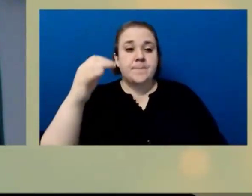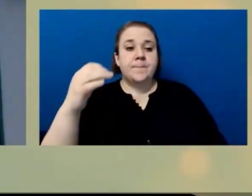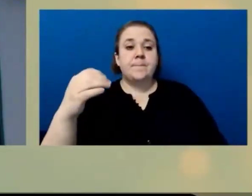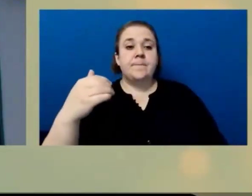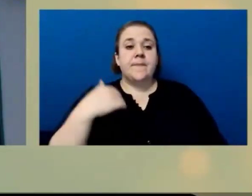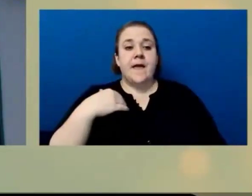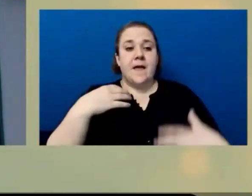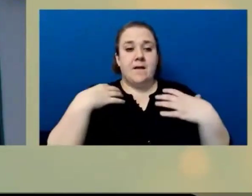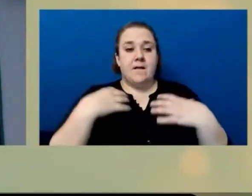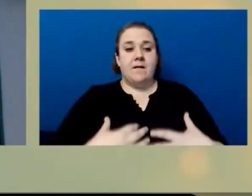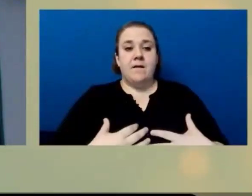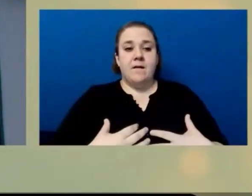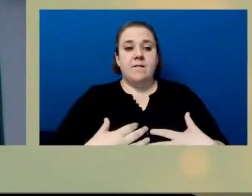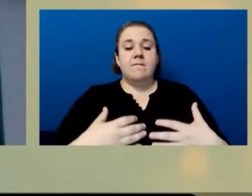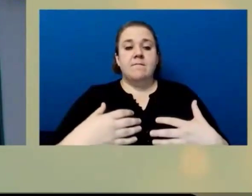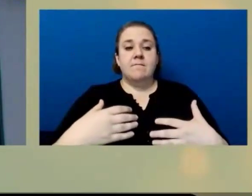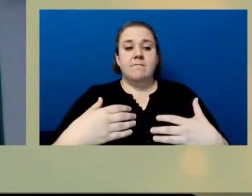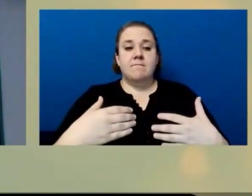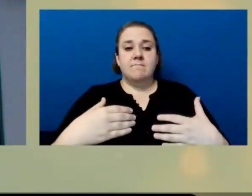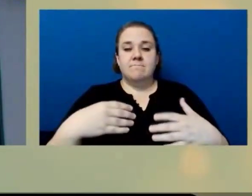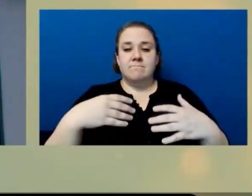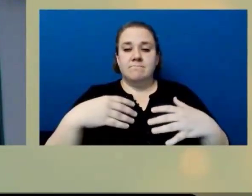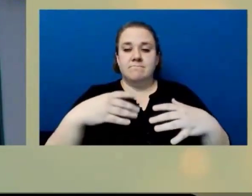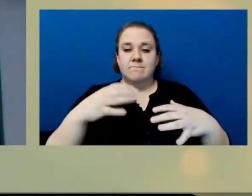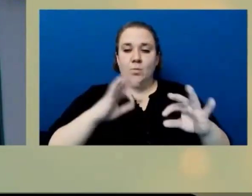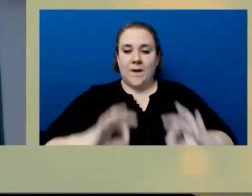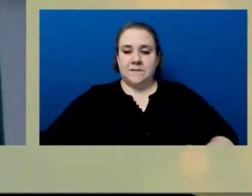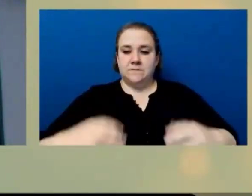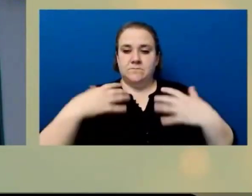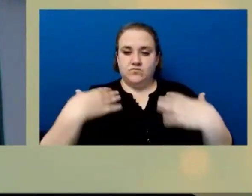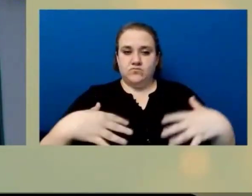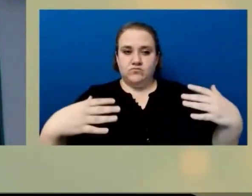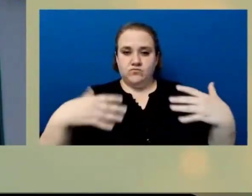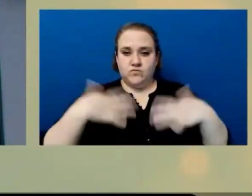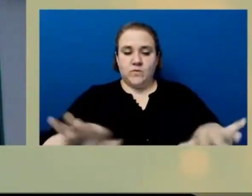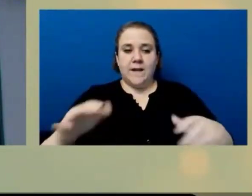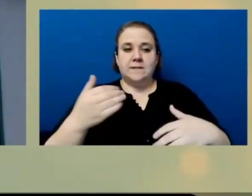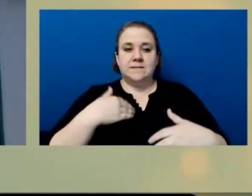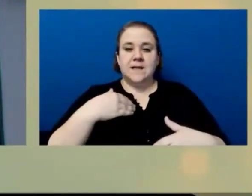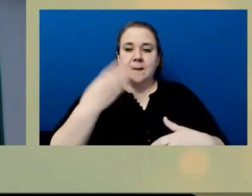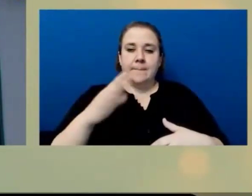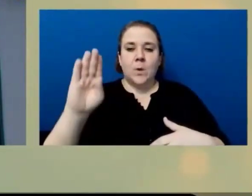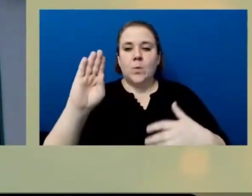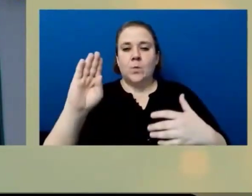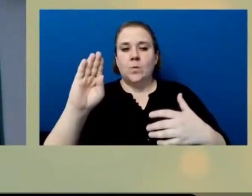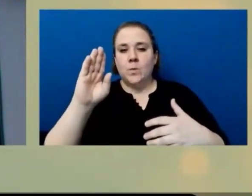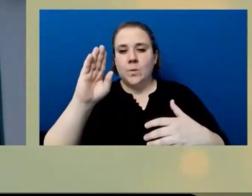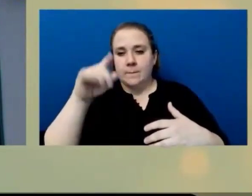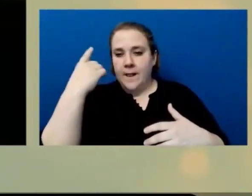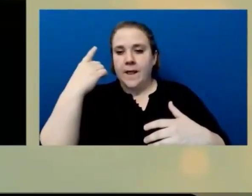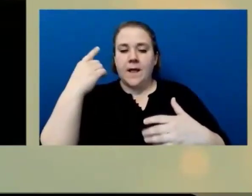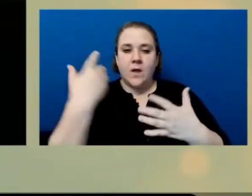a Art Nouveau print wrap dress in shades of turquoise, aqua, black, and gray.